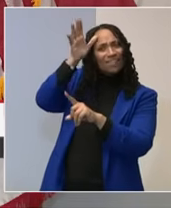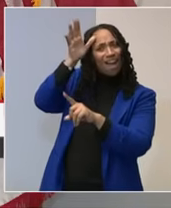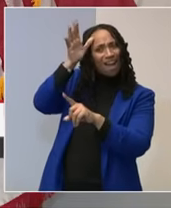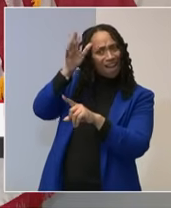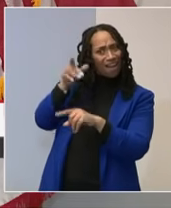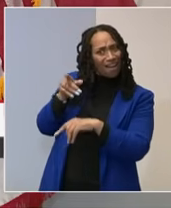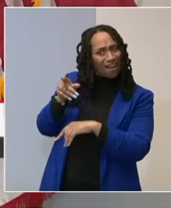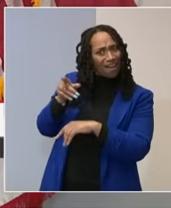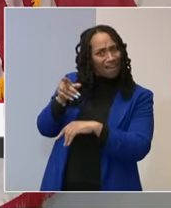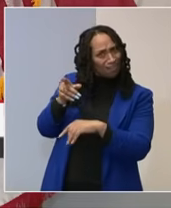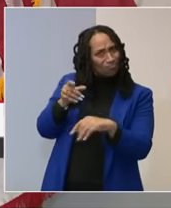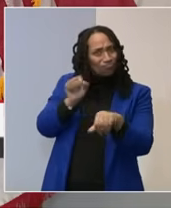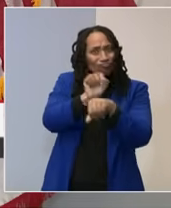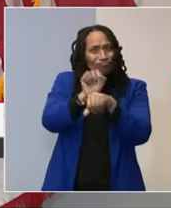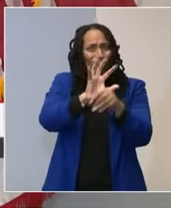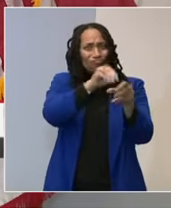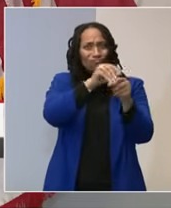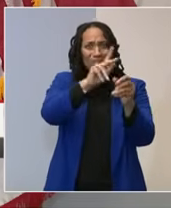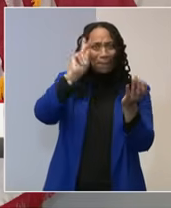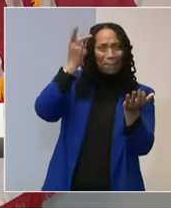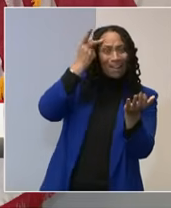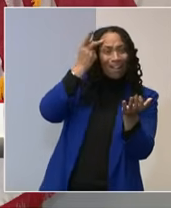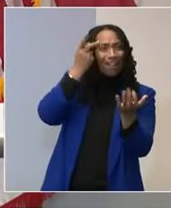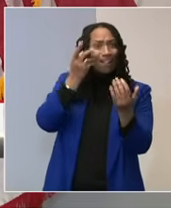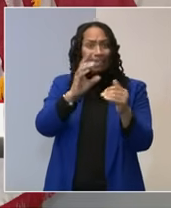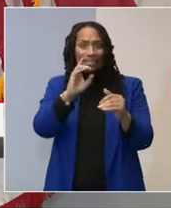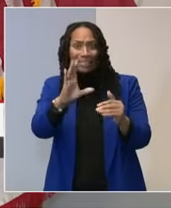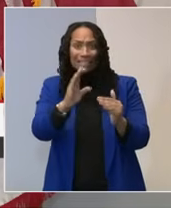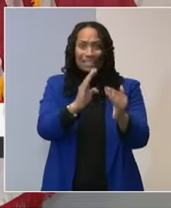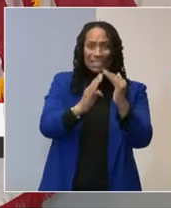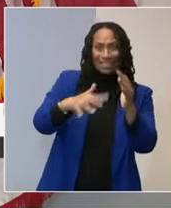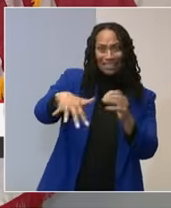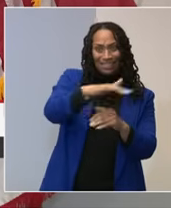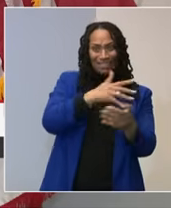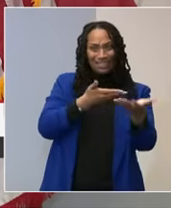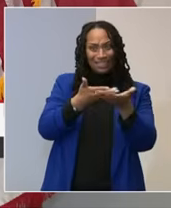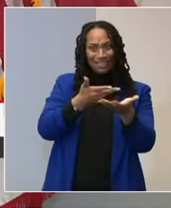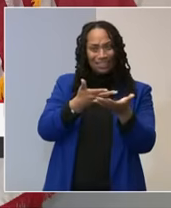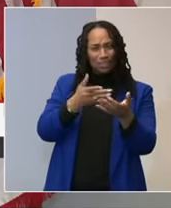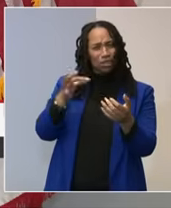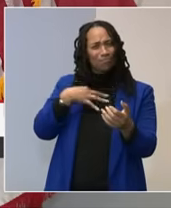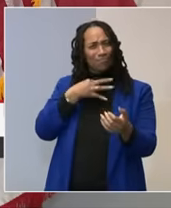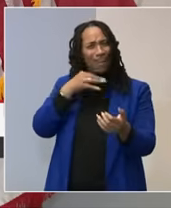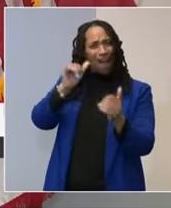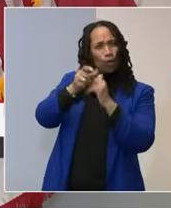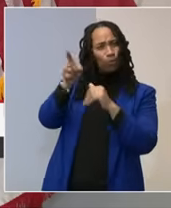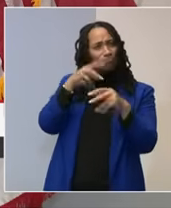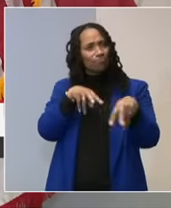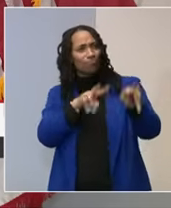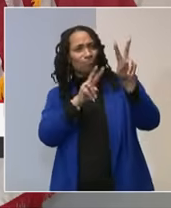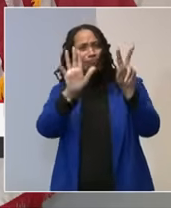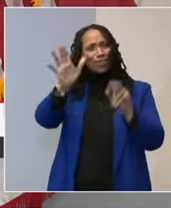legacy through your time as mayor and your decades serving? And if you're open to sharing what you're considering as